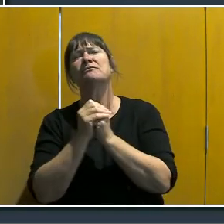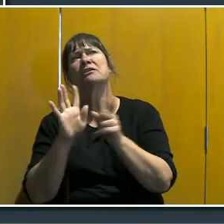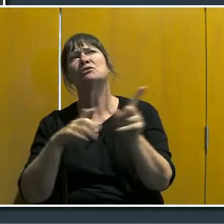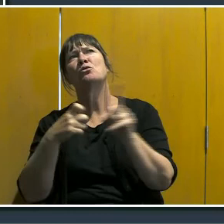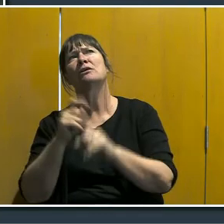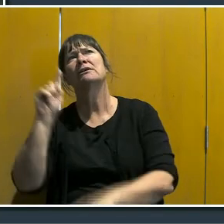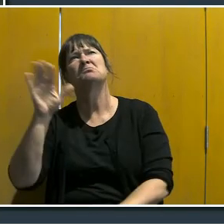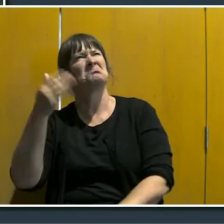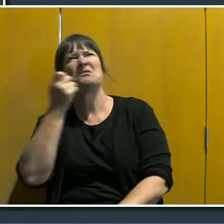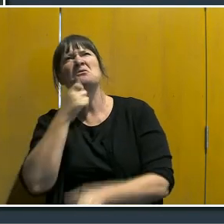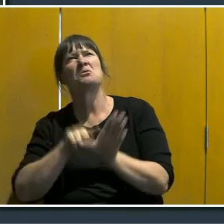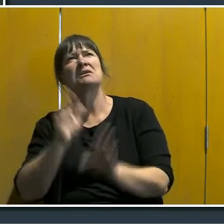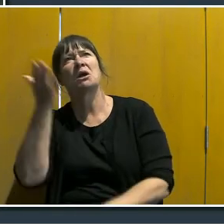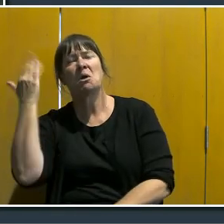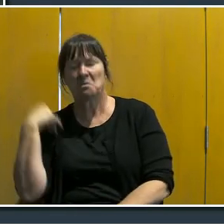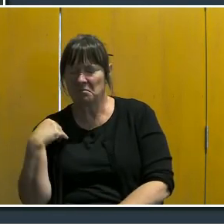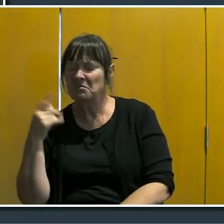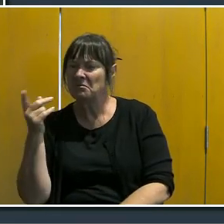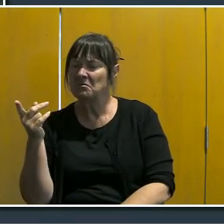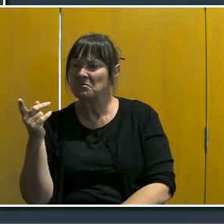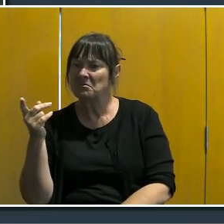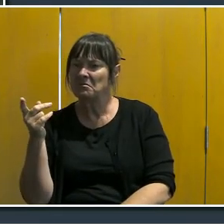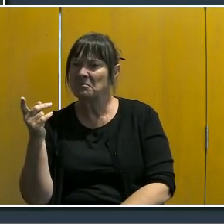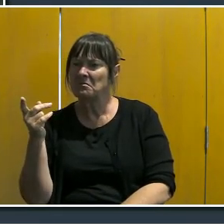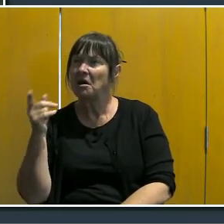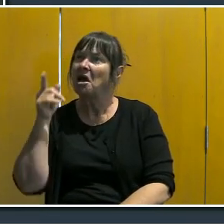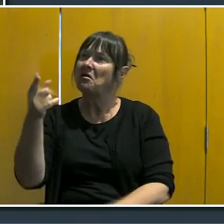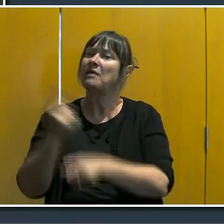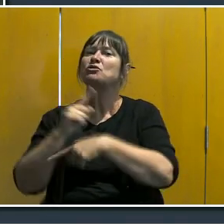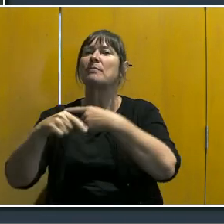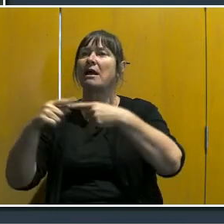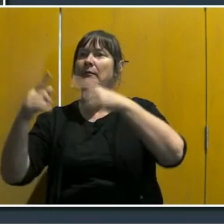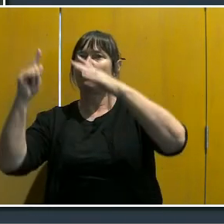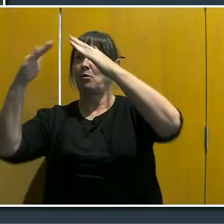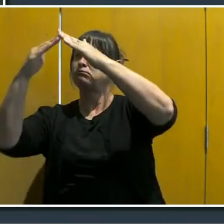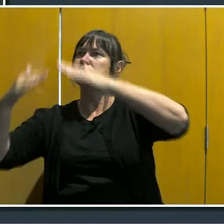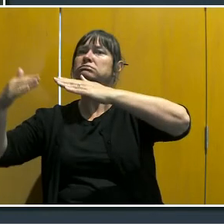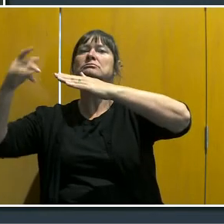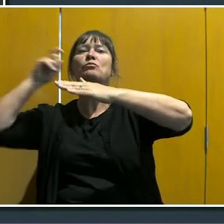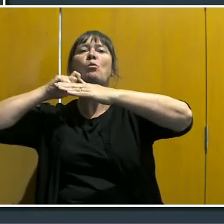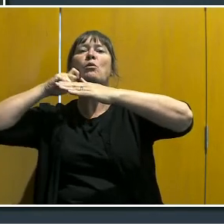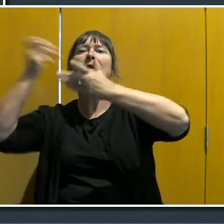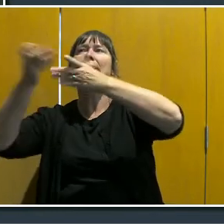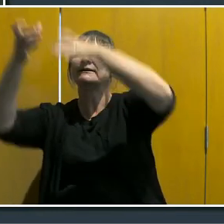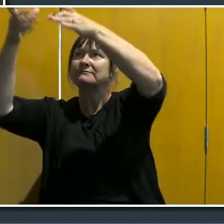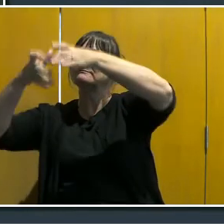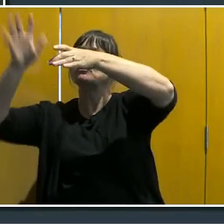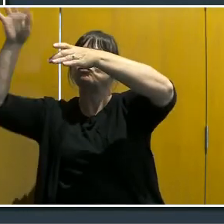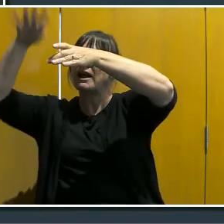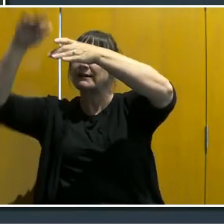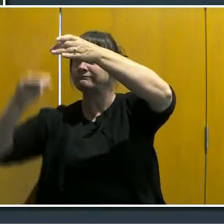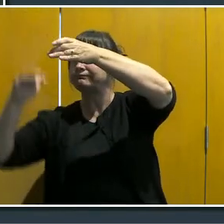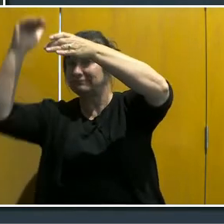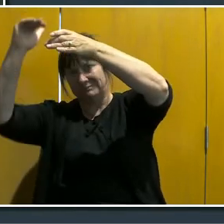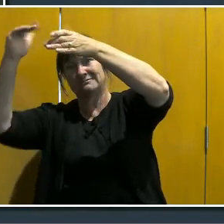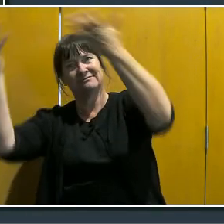ago, you know, maybe you want to consider your own rooftop water collection. There's a lot of good tanks today and a lot of things available. It solves the water issues and it makes it